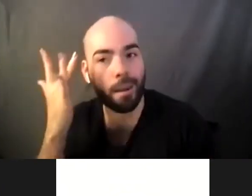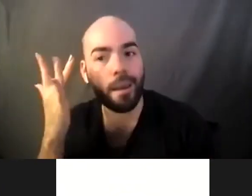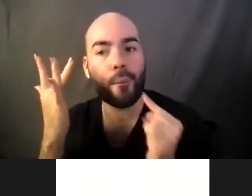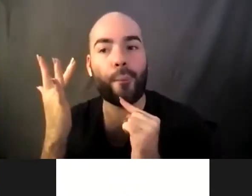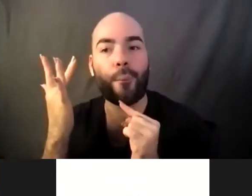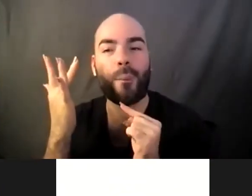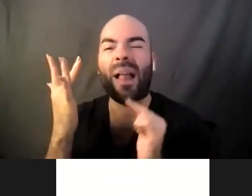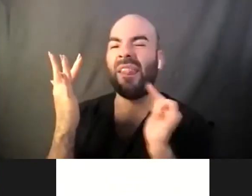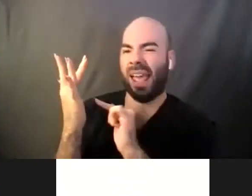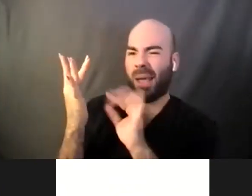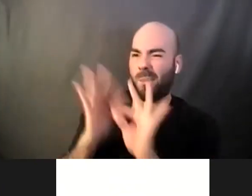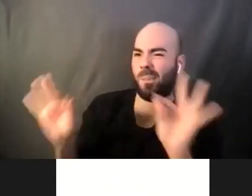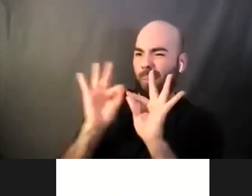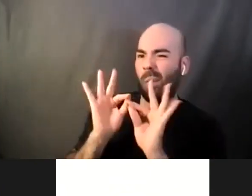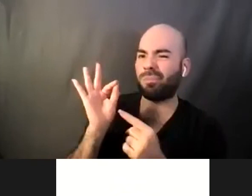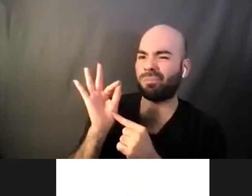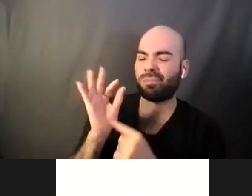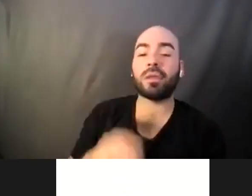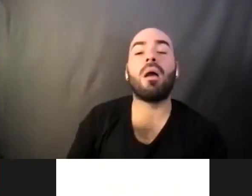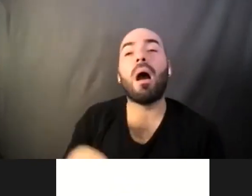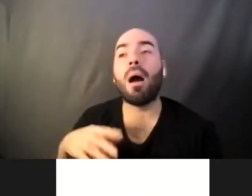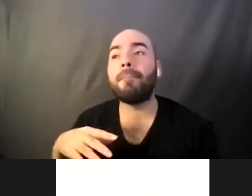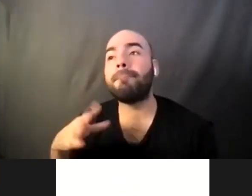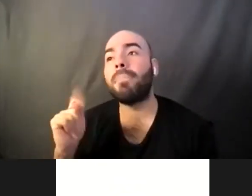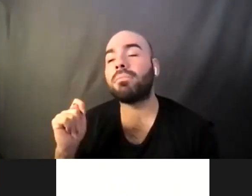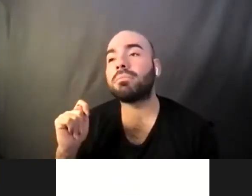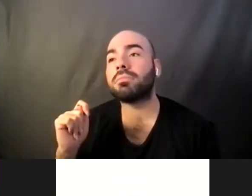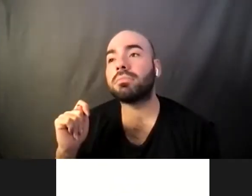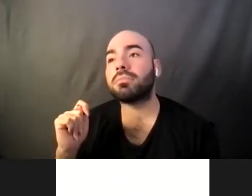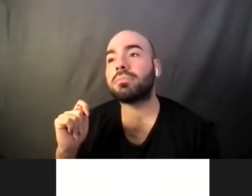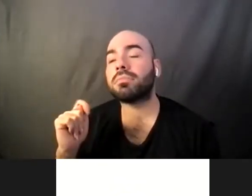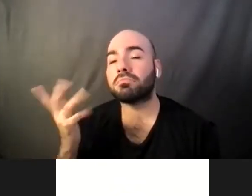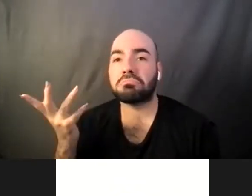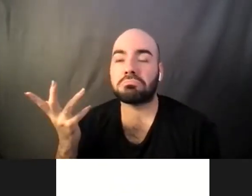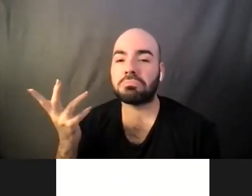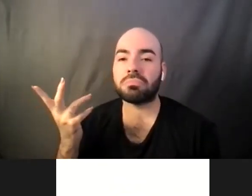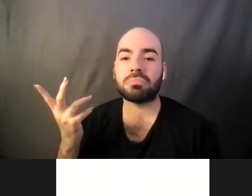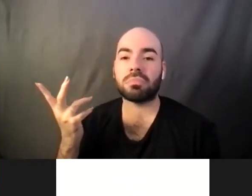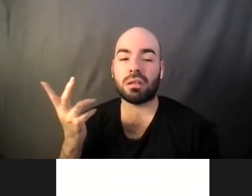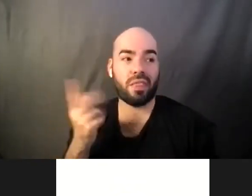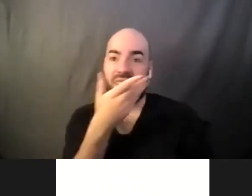look at, you know? Yep. But I'll say, this was something I was not,